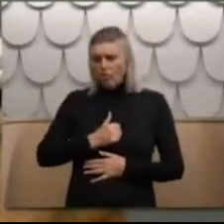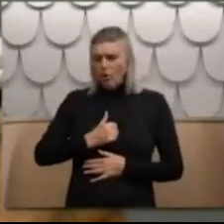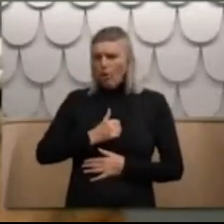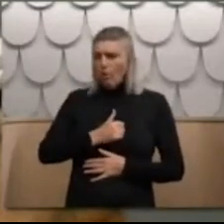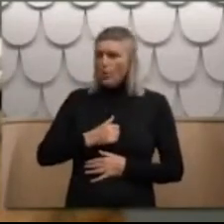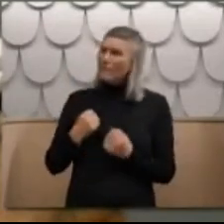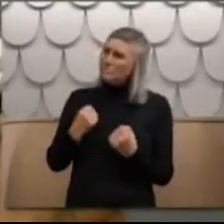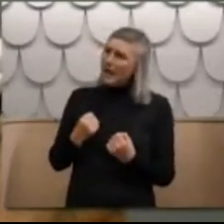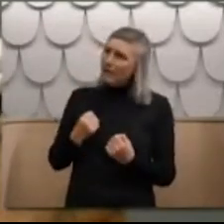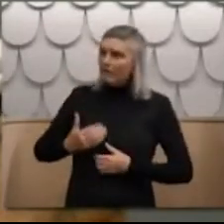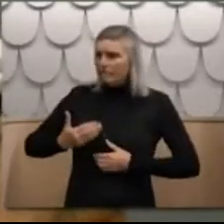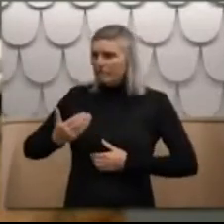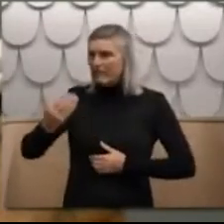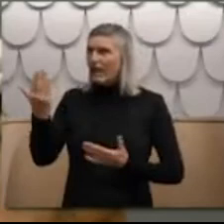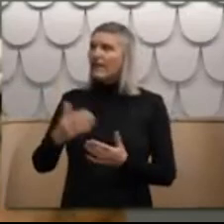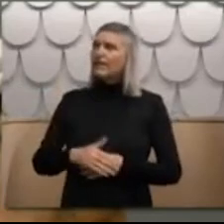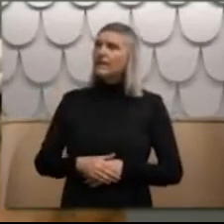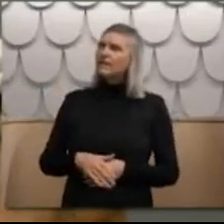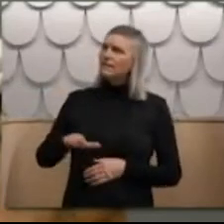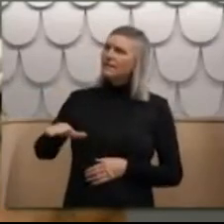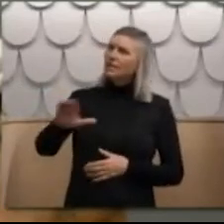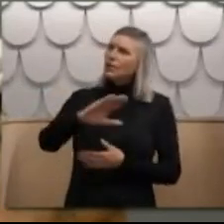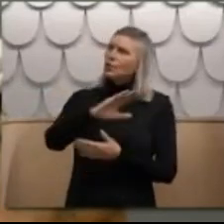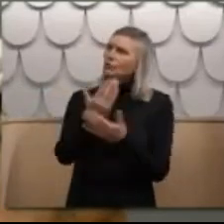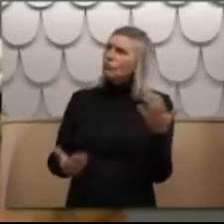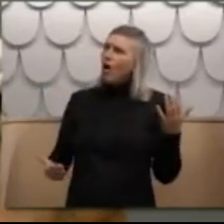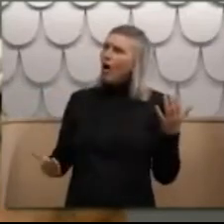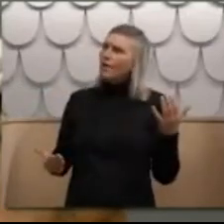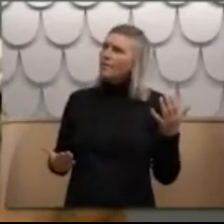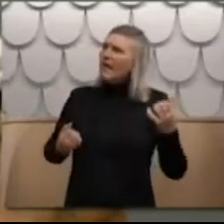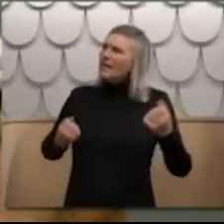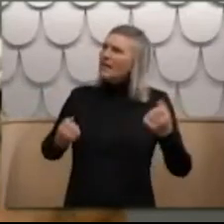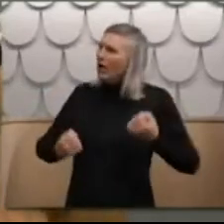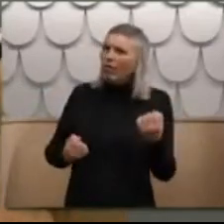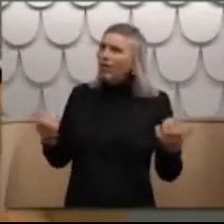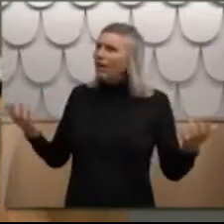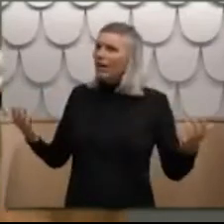day. What's been... Can you describe to us that struggle, Donald?